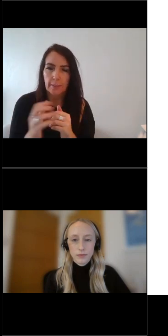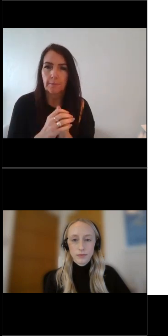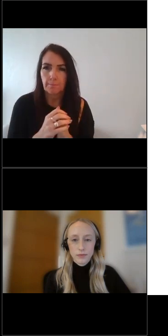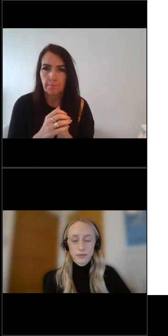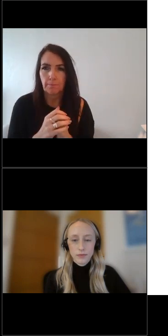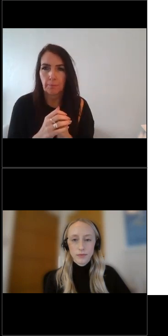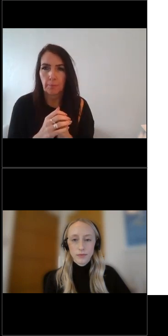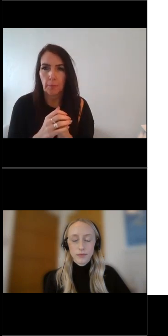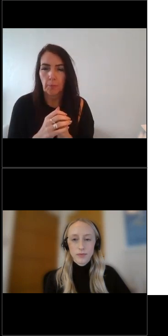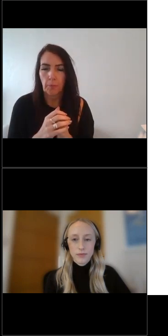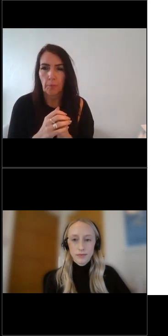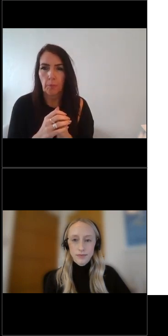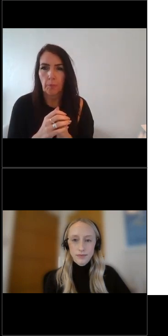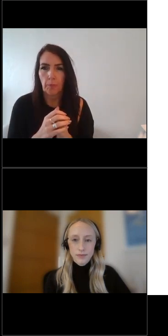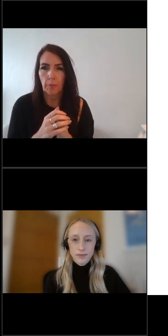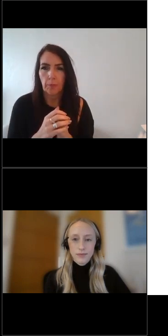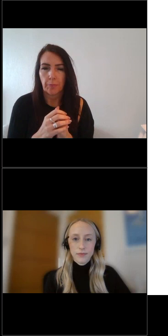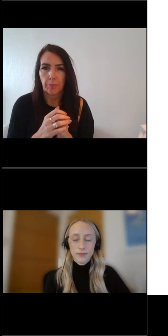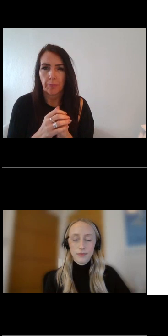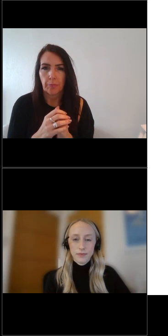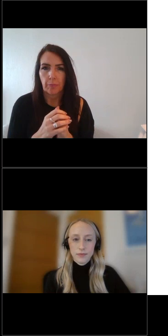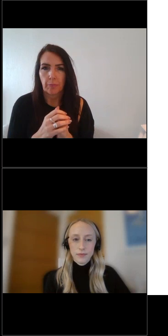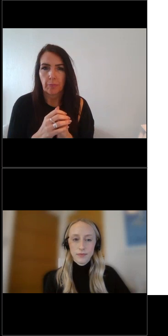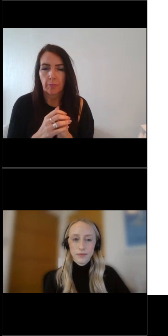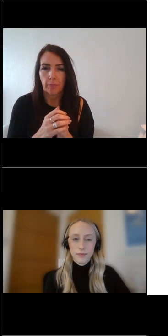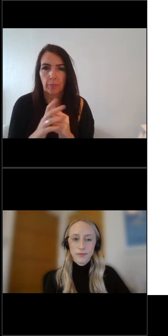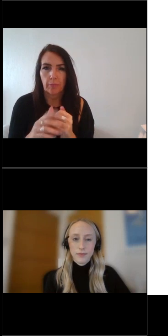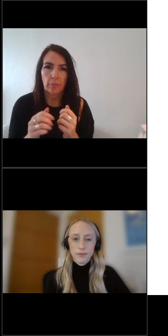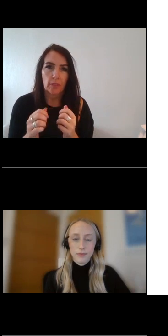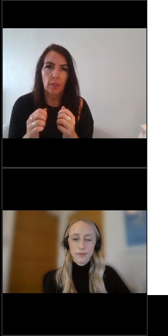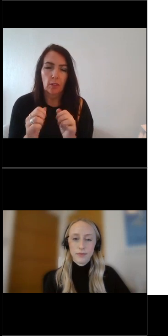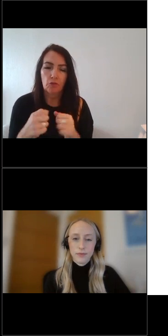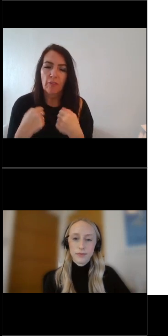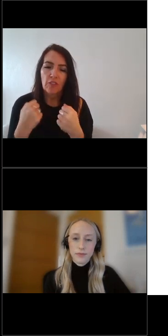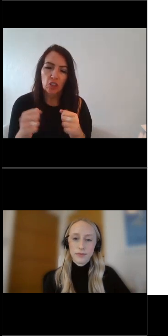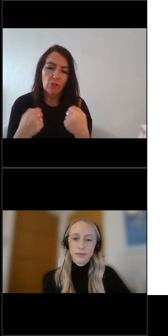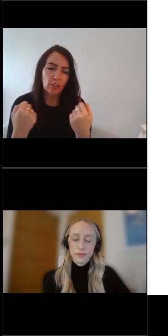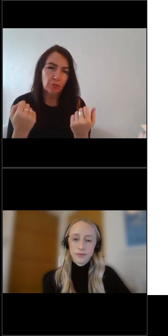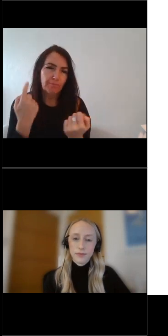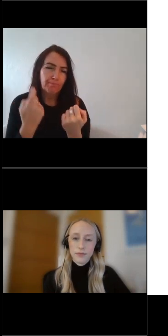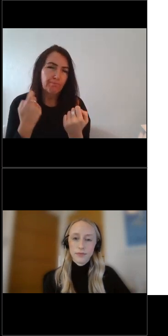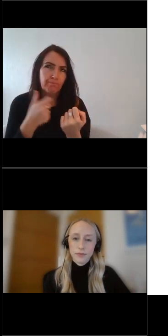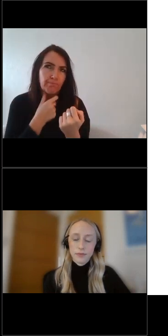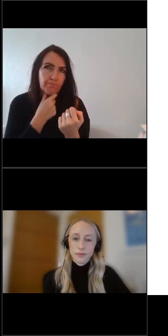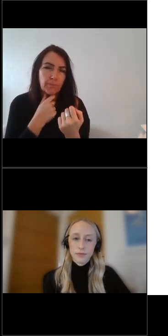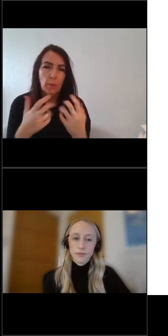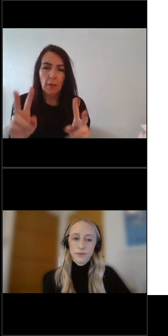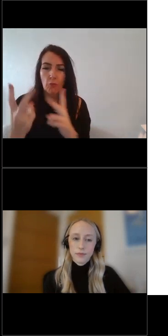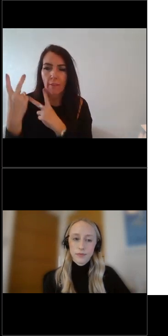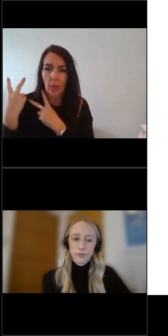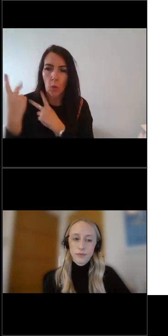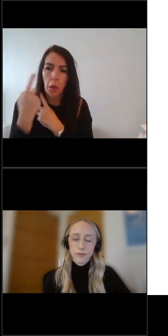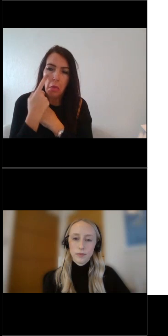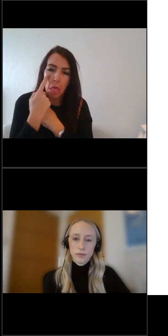for all fleets and customers. In terms of refrigeration, so I've done some fleet reviews that have looked